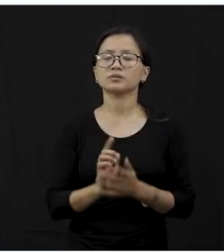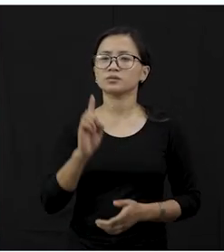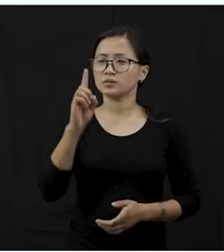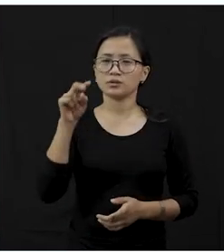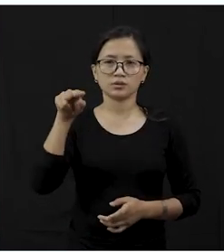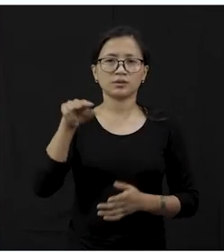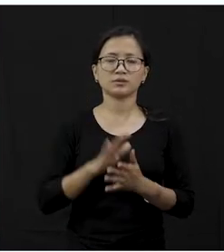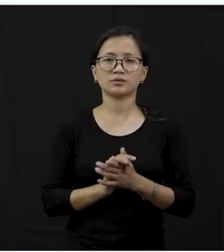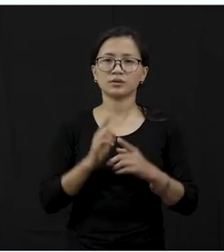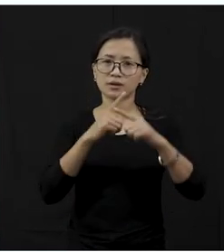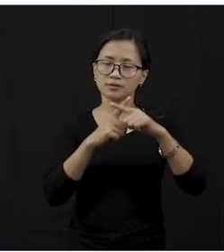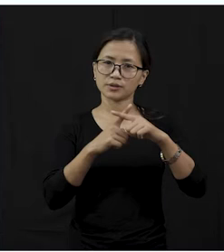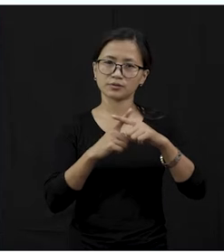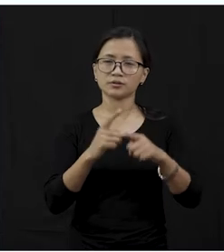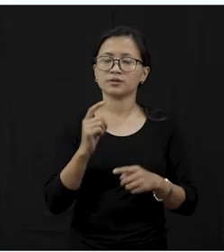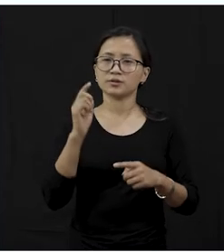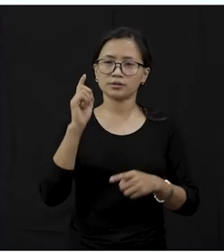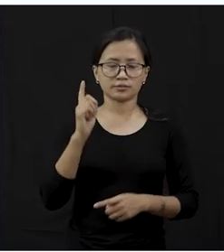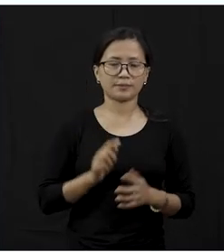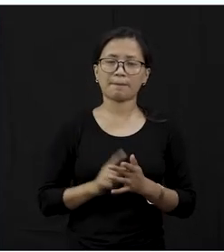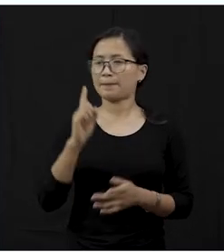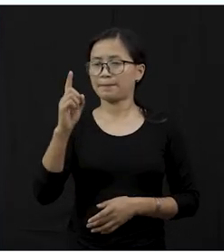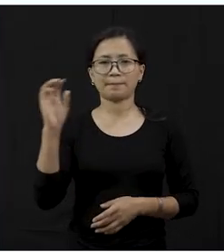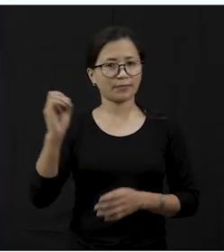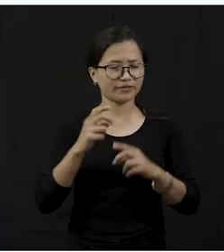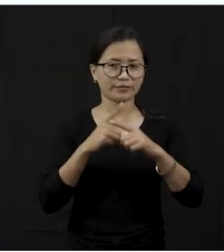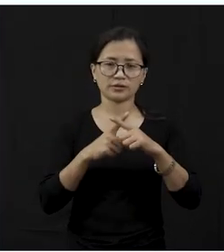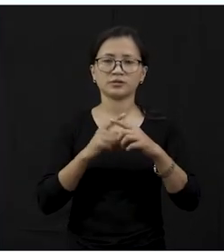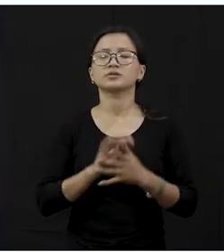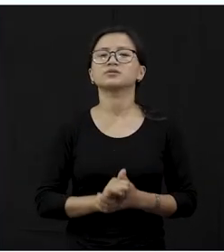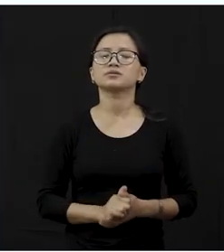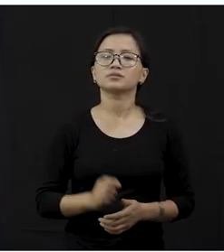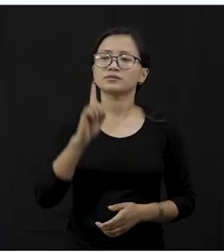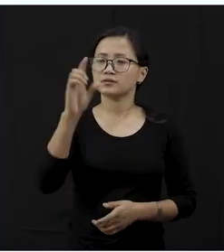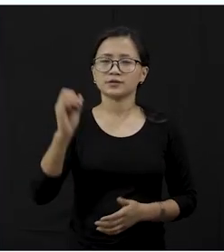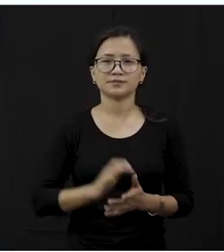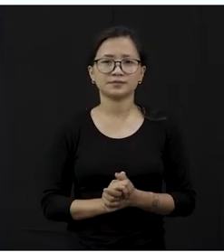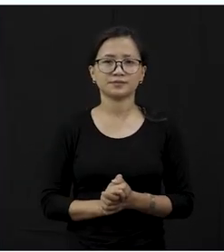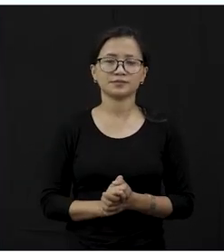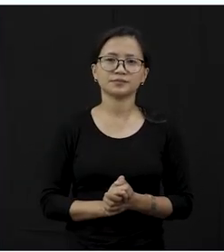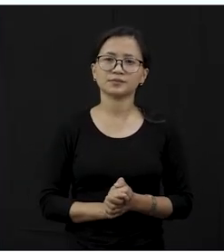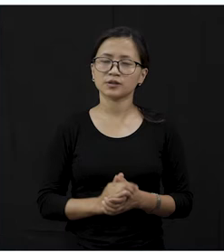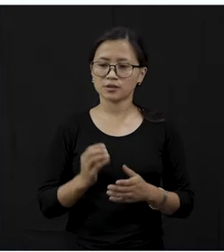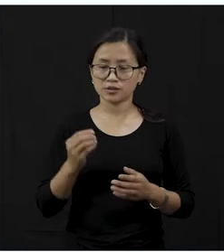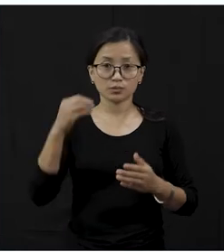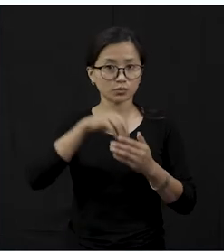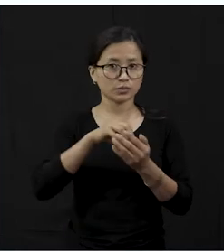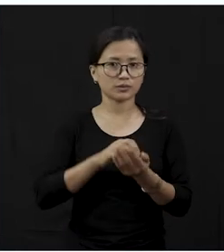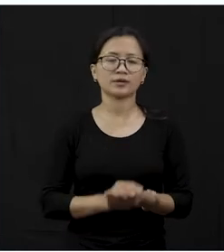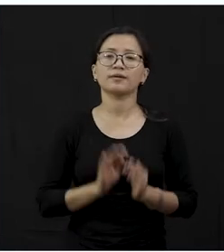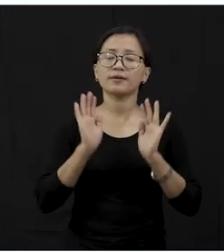100. 100 into 10. Okay, because in one box it contains 10 bottles. That is why 10